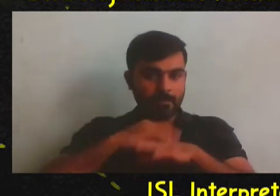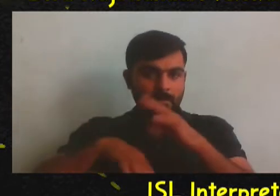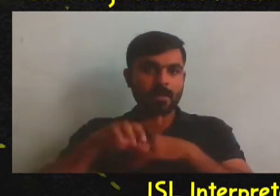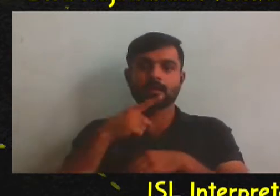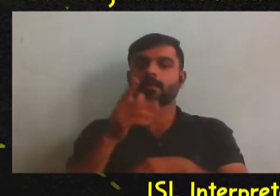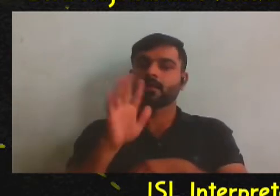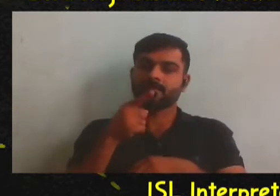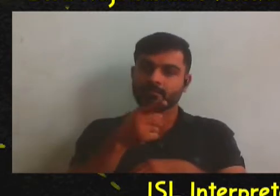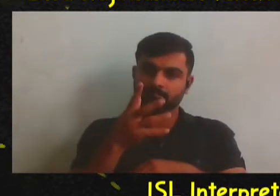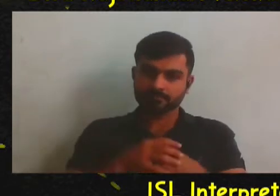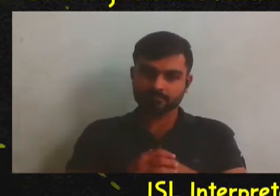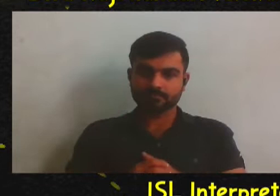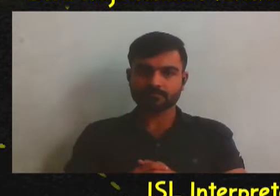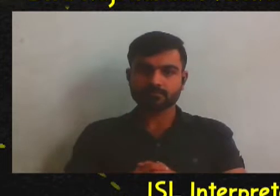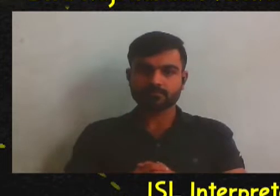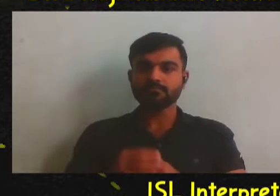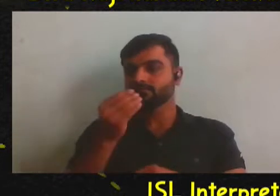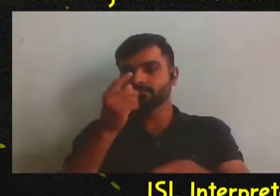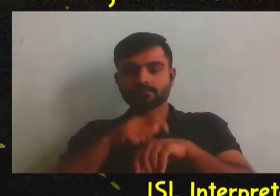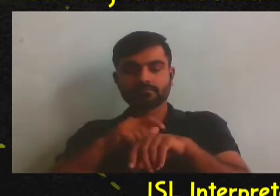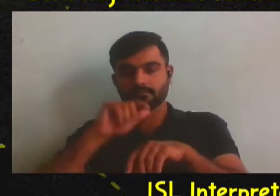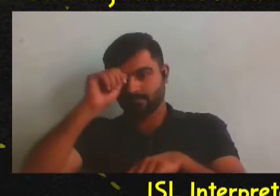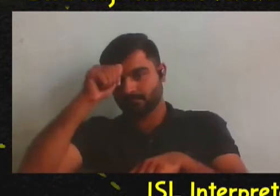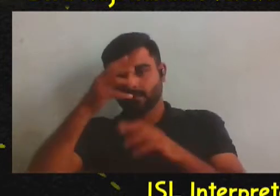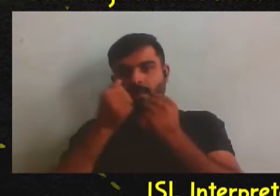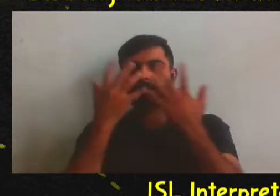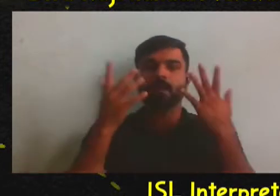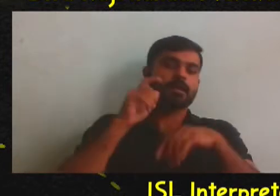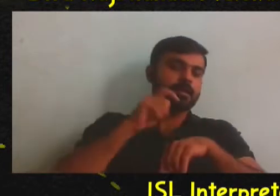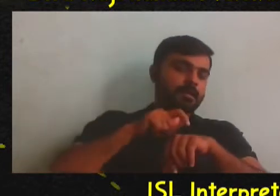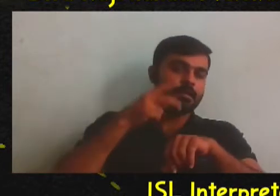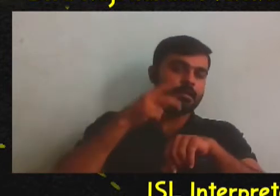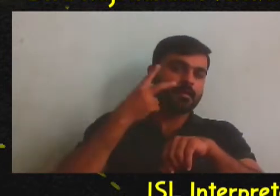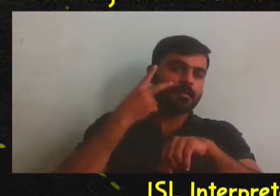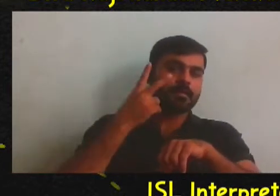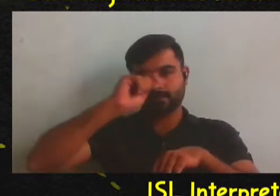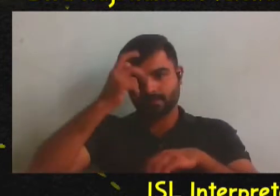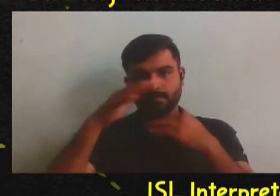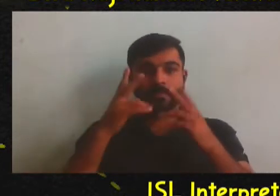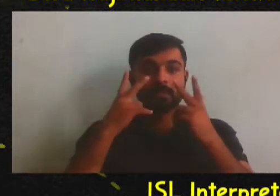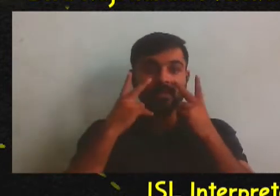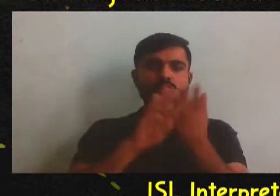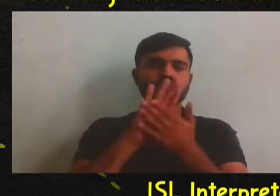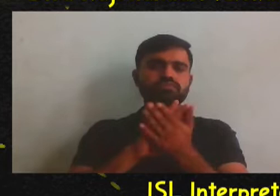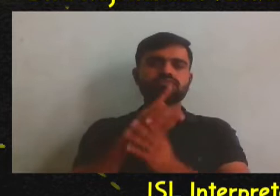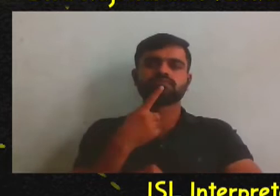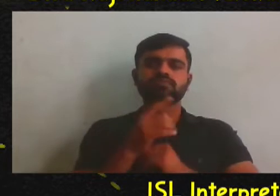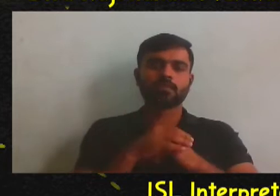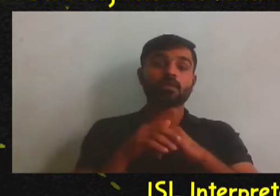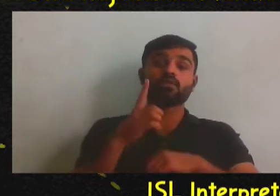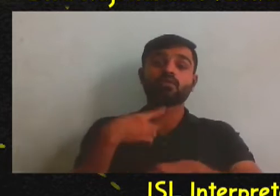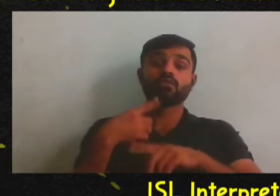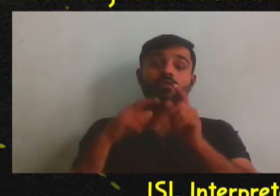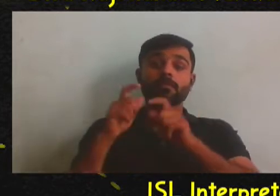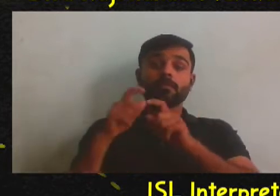this. It is sometimes in Hindi, but many times we see that it's English. That's not to say that, people who speak primarily